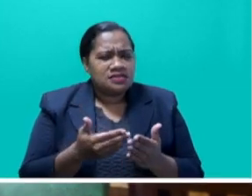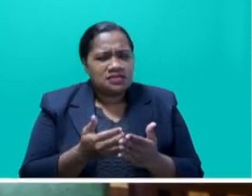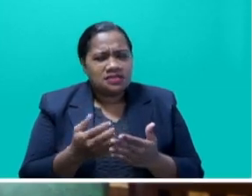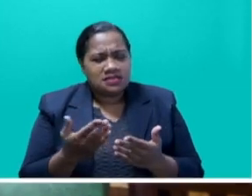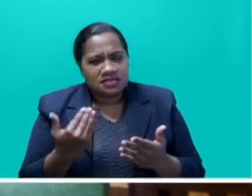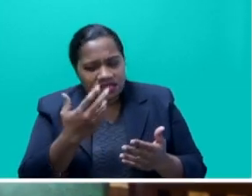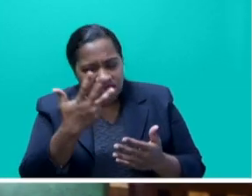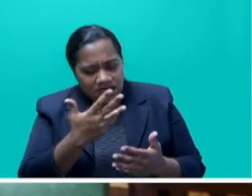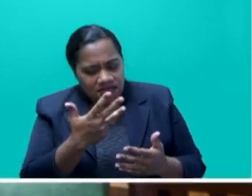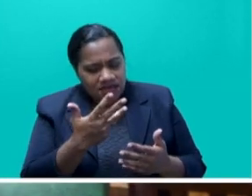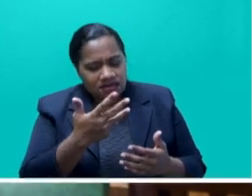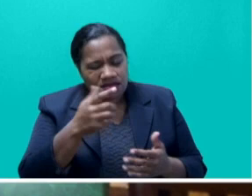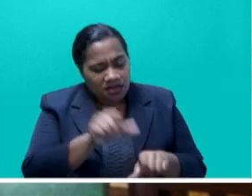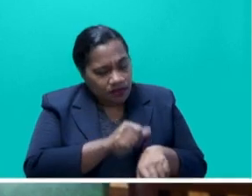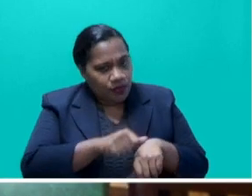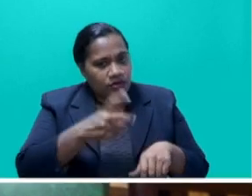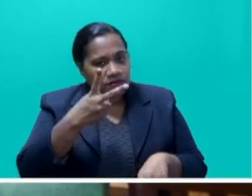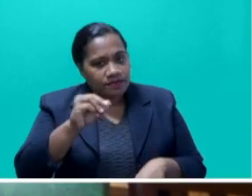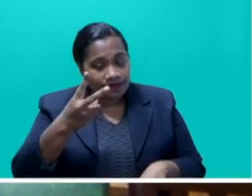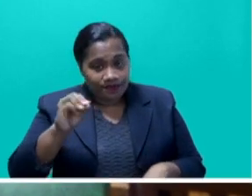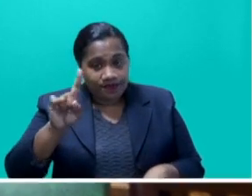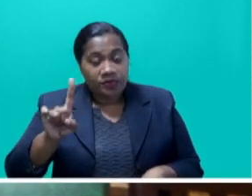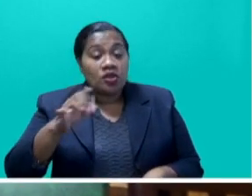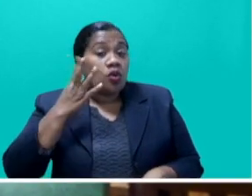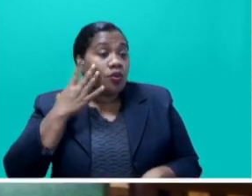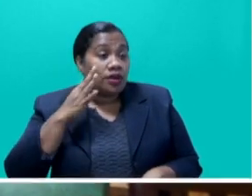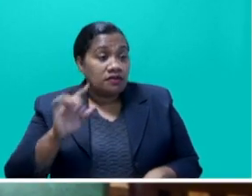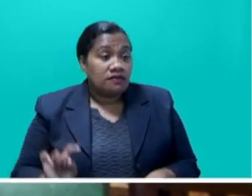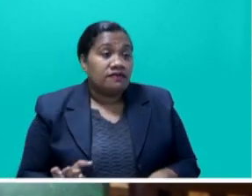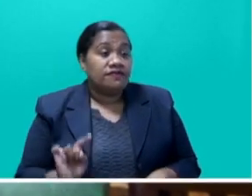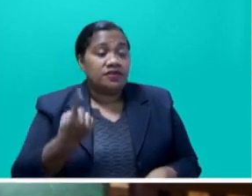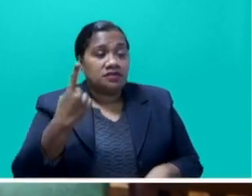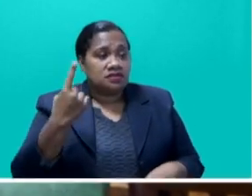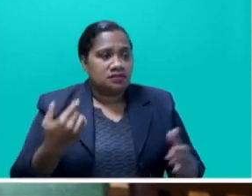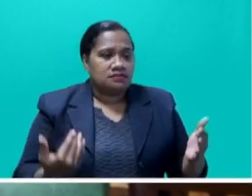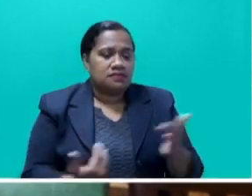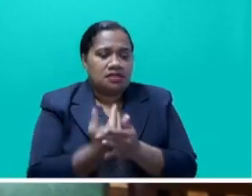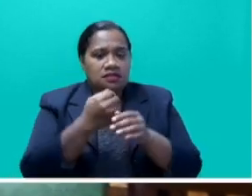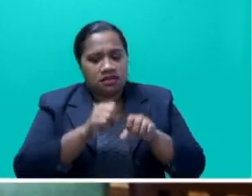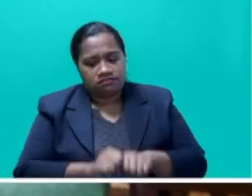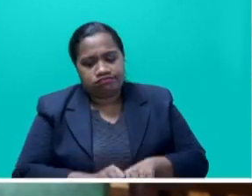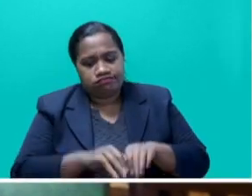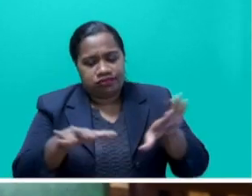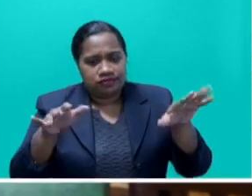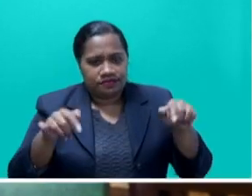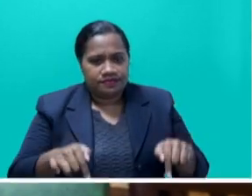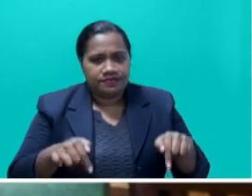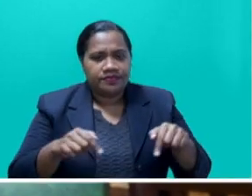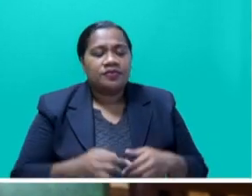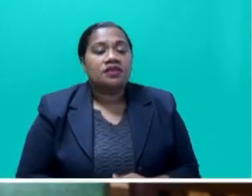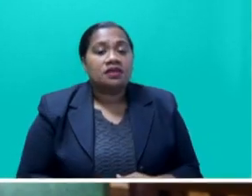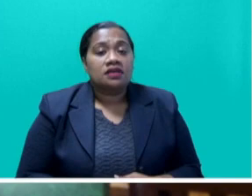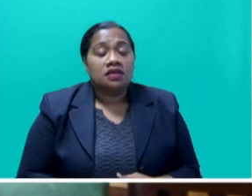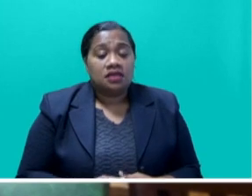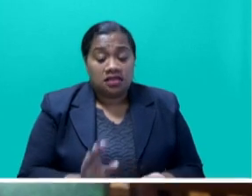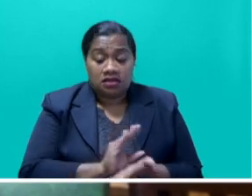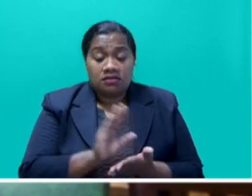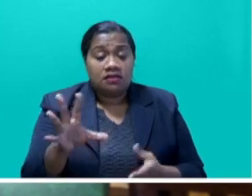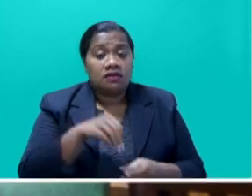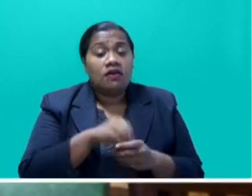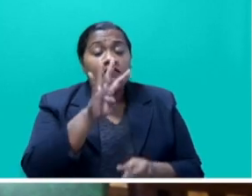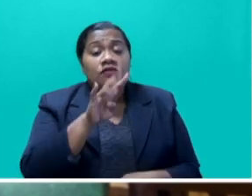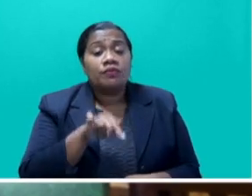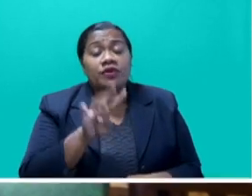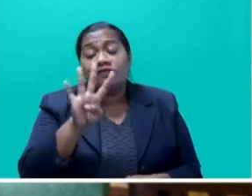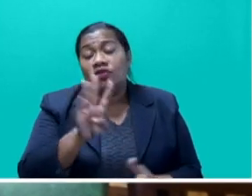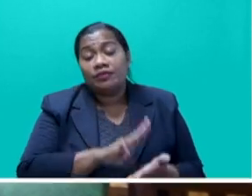when the COVID-19 pandemic first entered our domestic front. The allocation includes 4.4 million for the recruitment